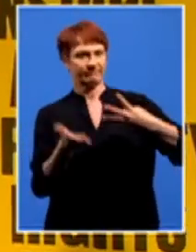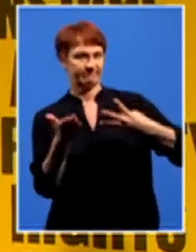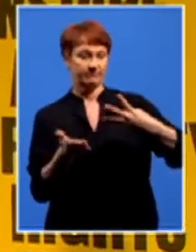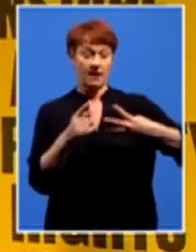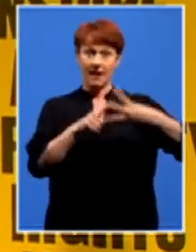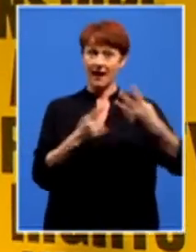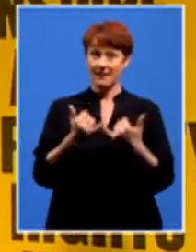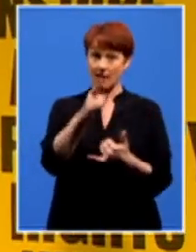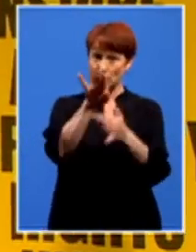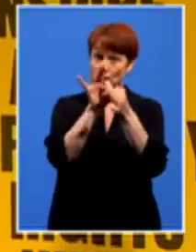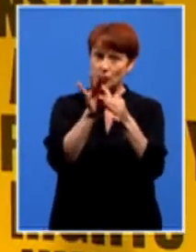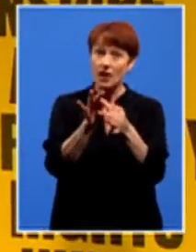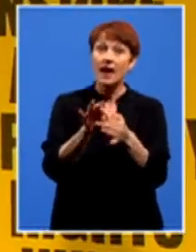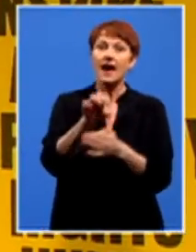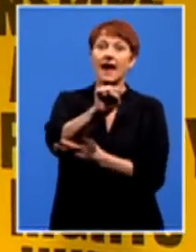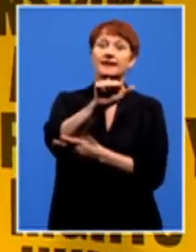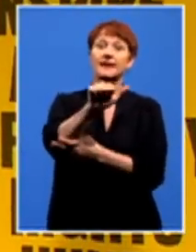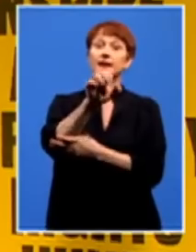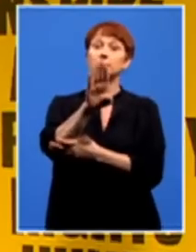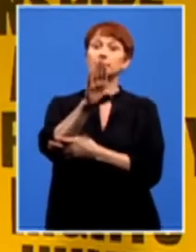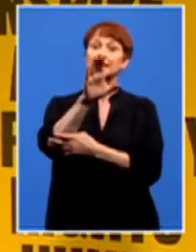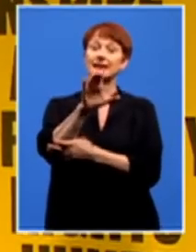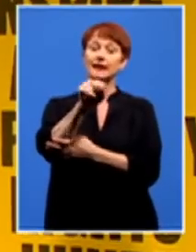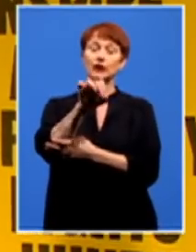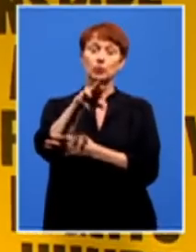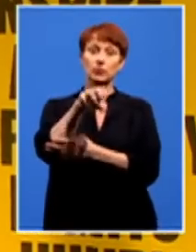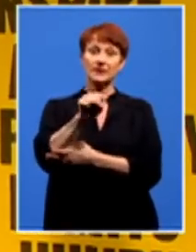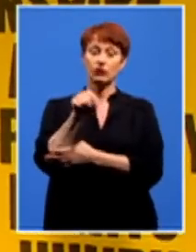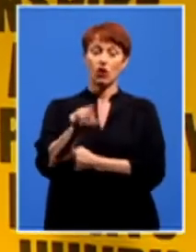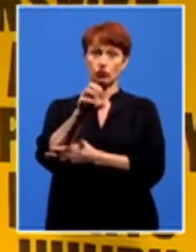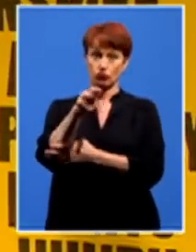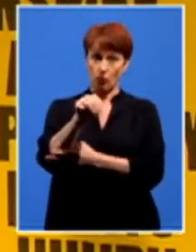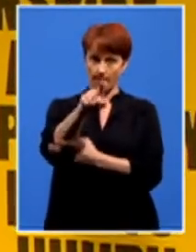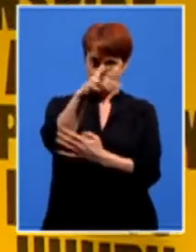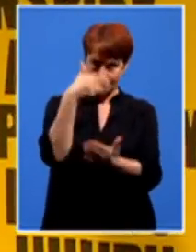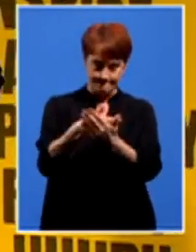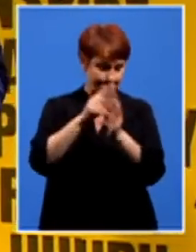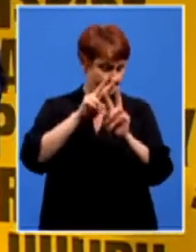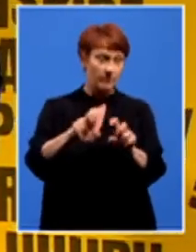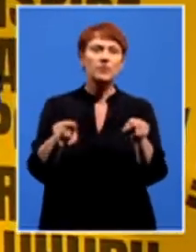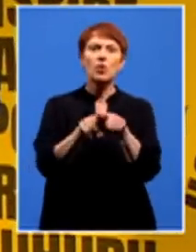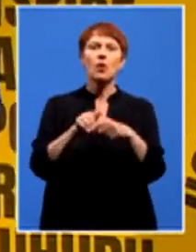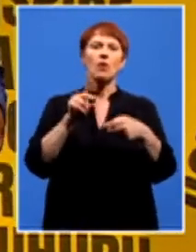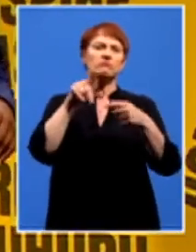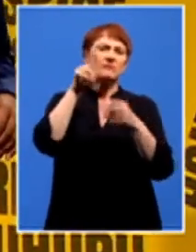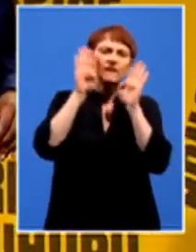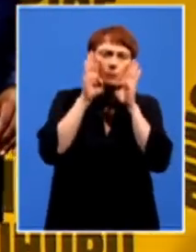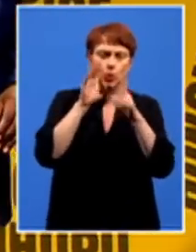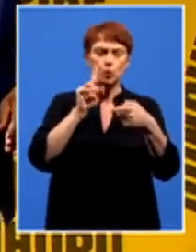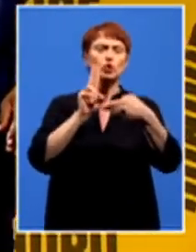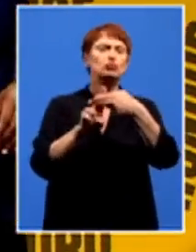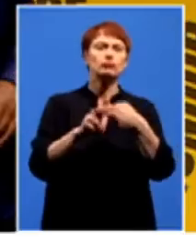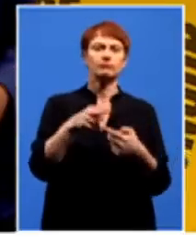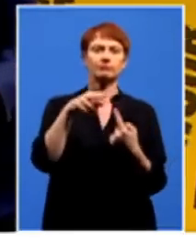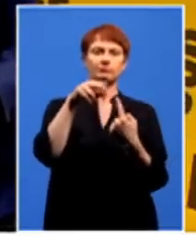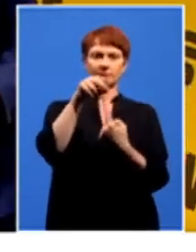on sabcnews.com and answer our questions on Facebook and Twitter, remembering to use the hashtag